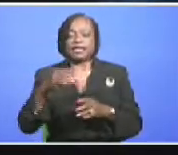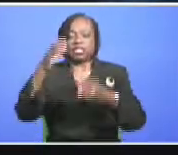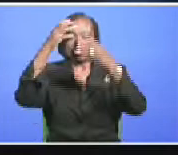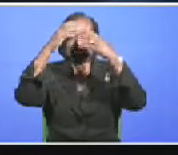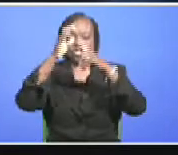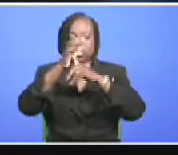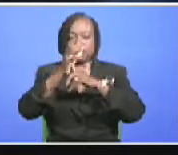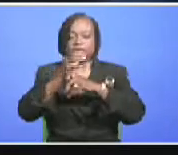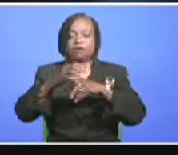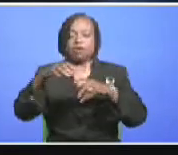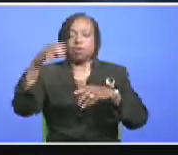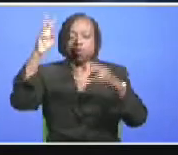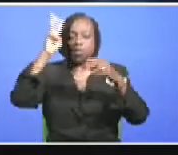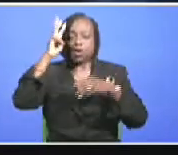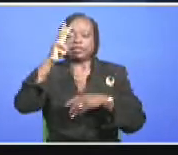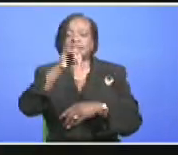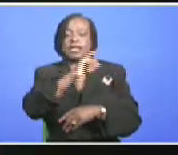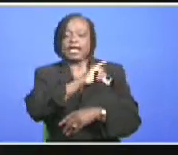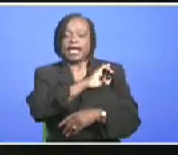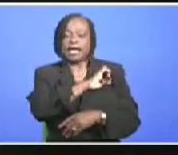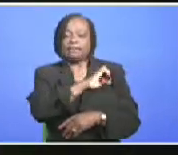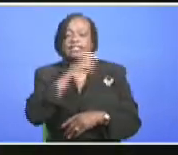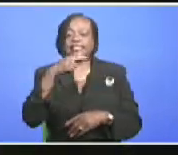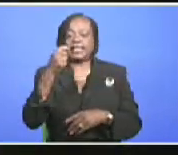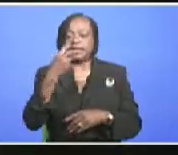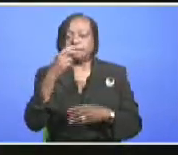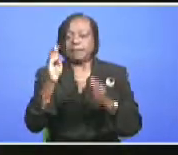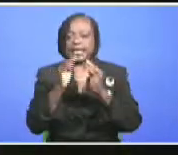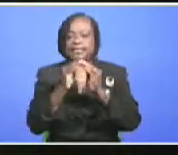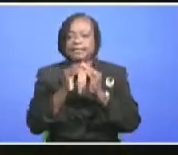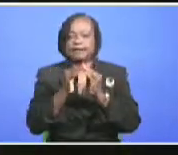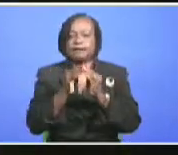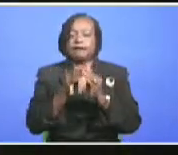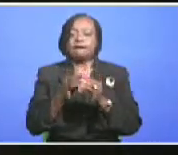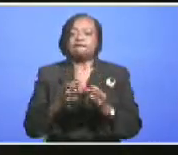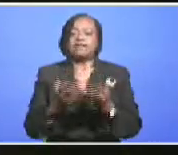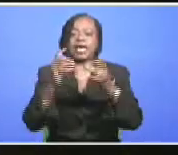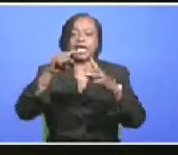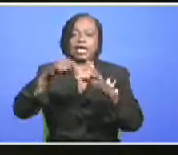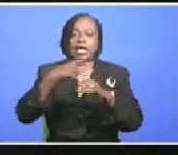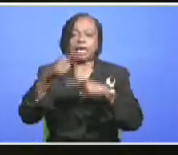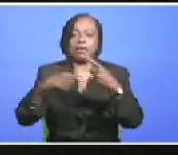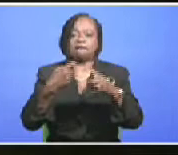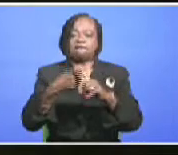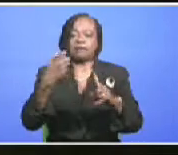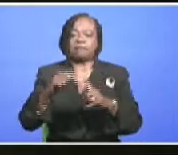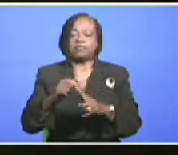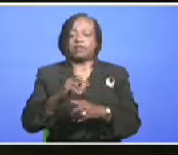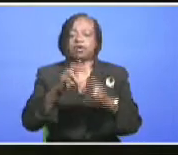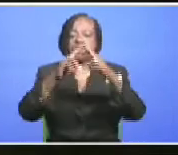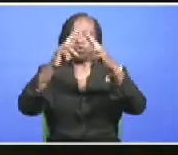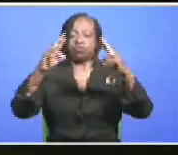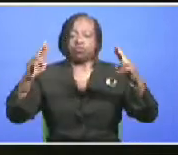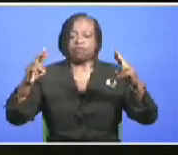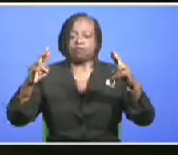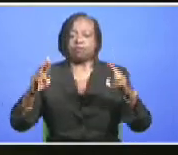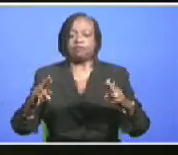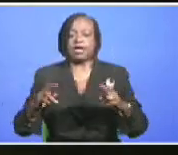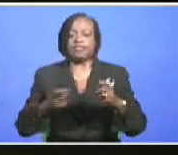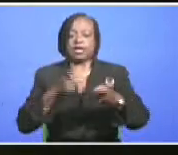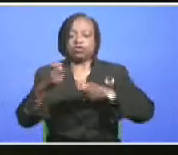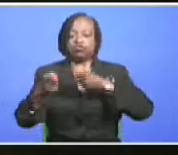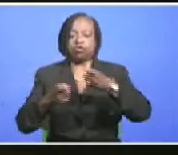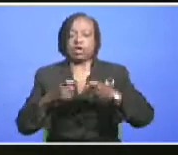Evans says upon arrival they met flames coming from the roof, and they quickly got the fire under control, preventing it from spreading to other